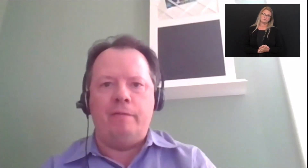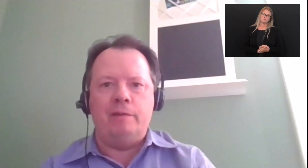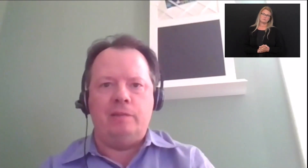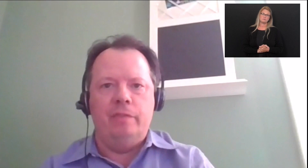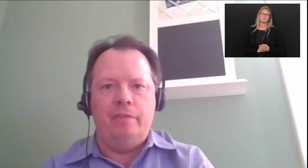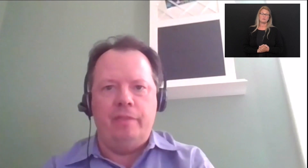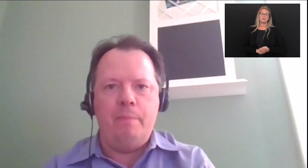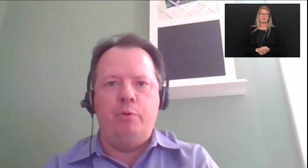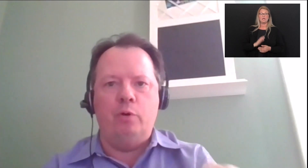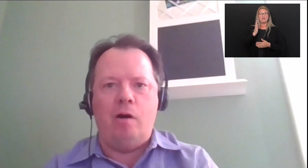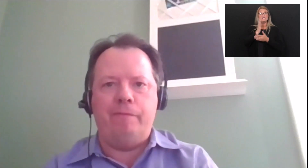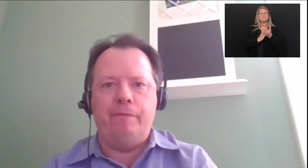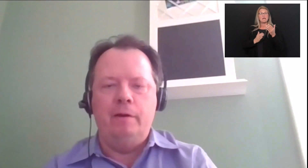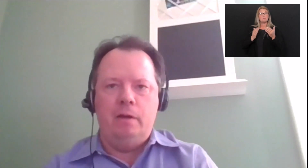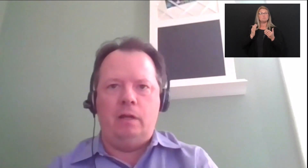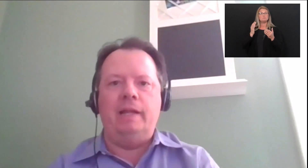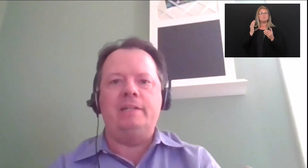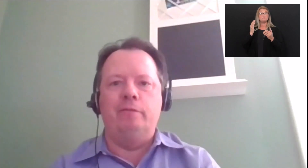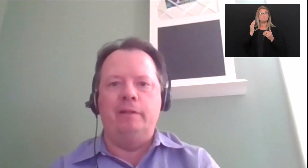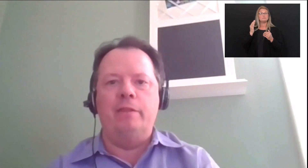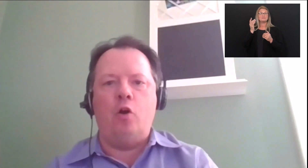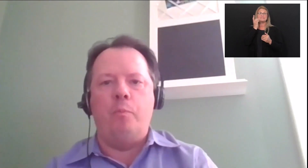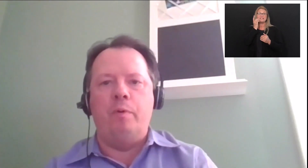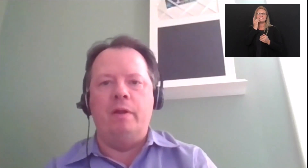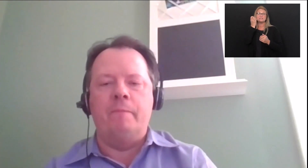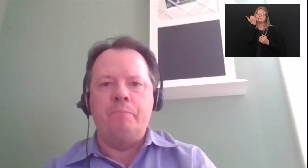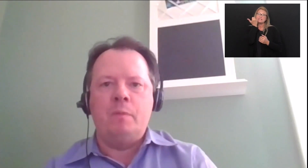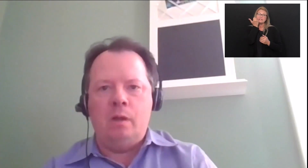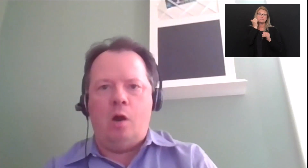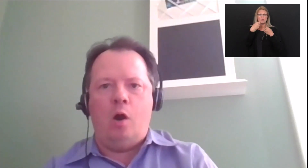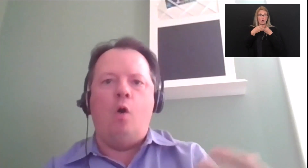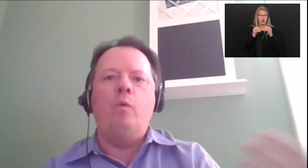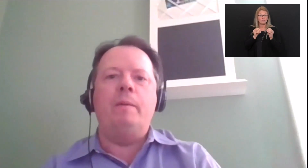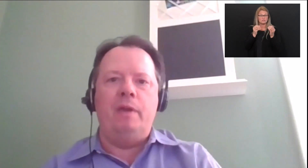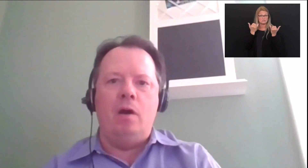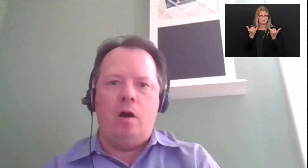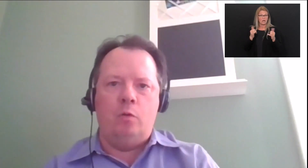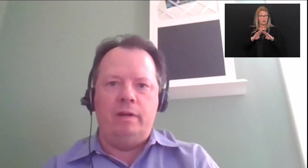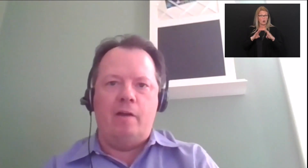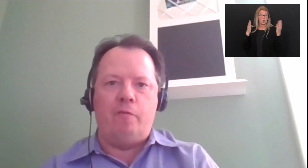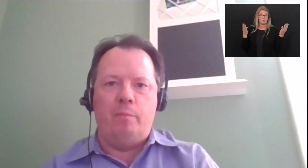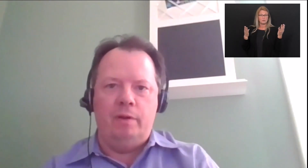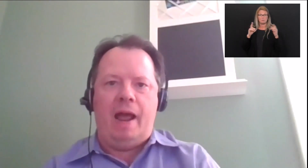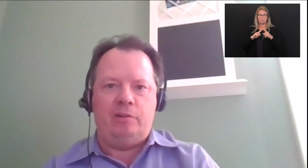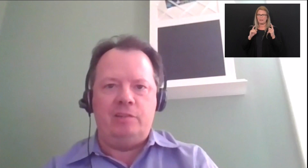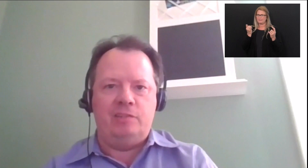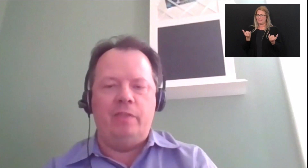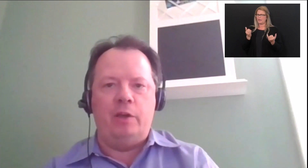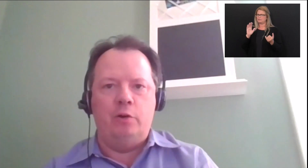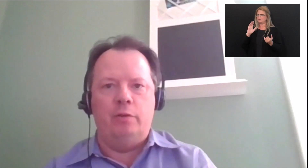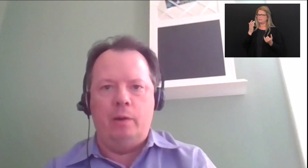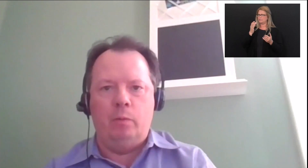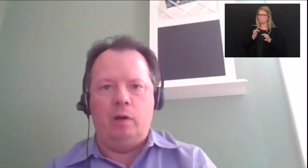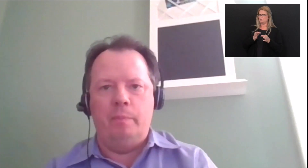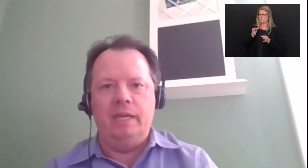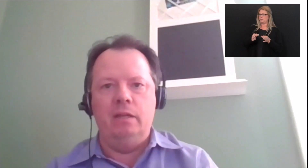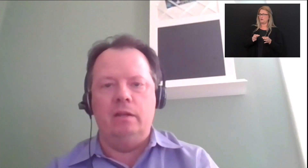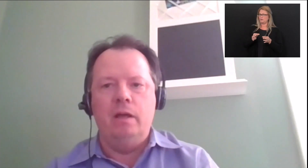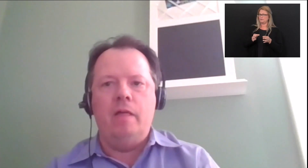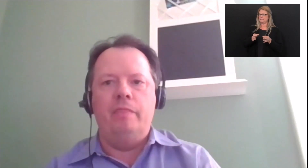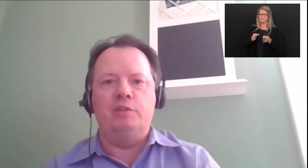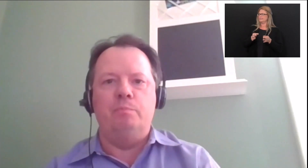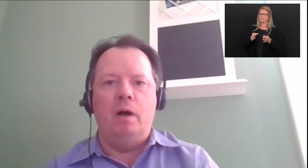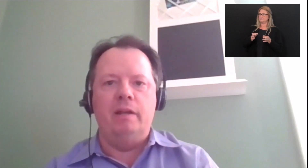dentist's office, and they put off collectively their opening a week beyond when government actually said they could. They were going to